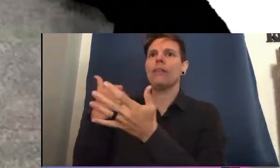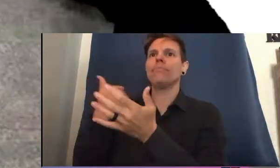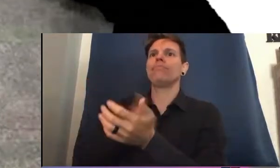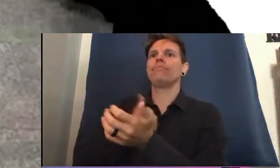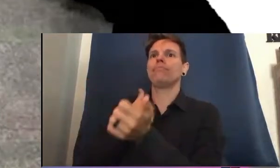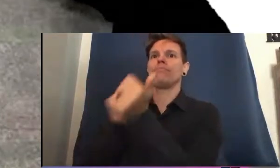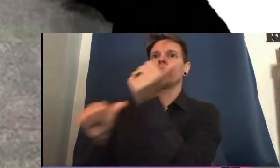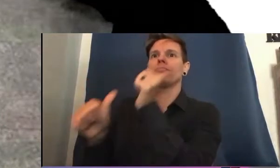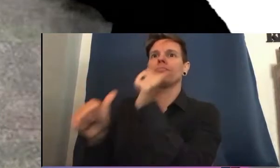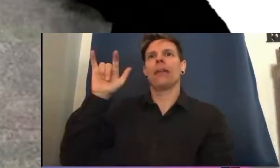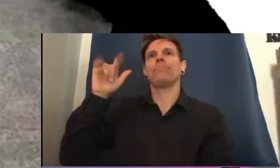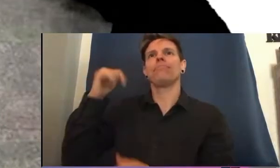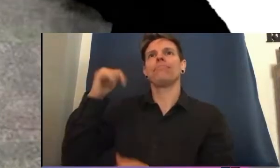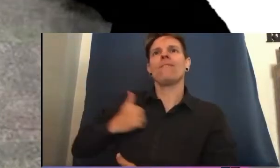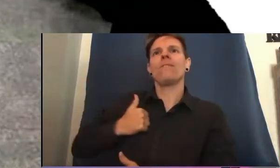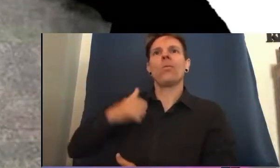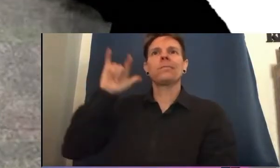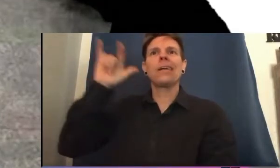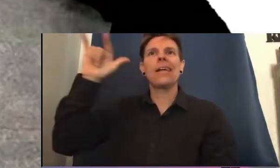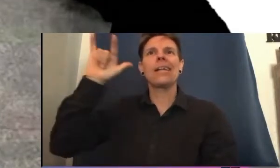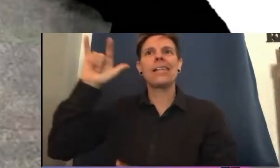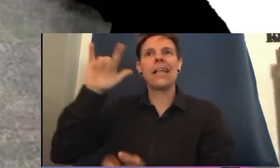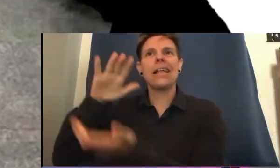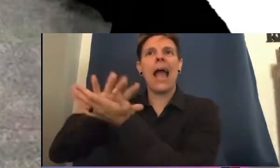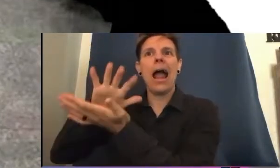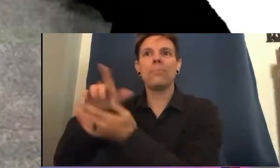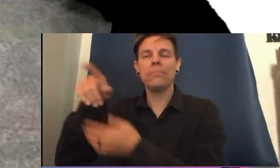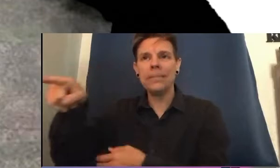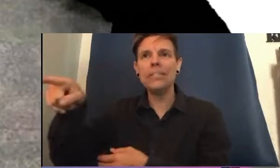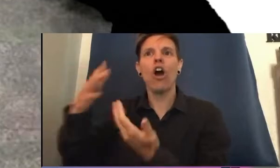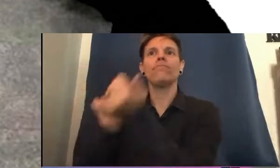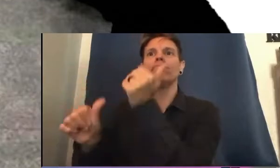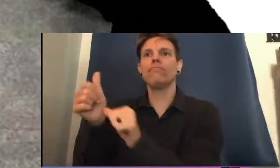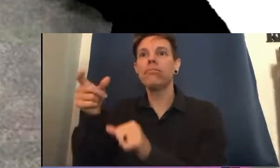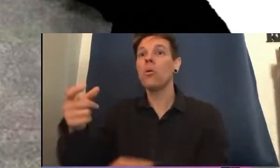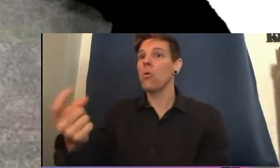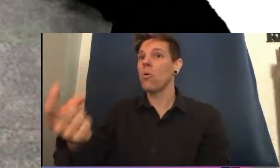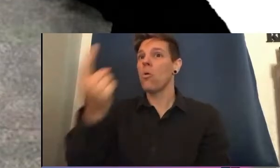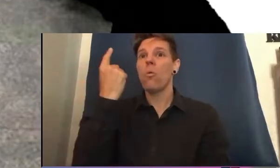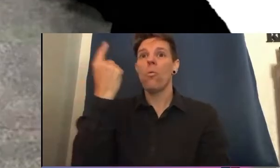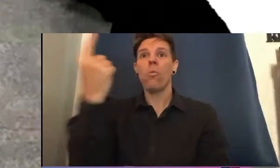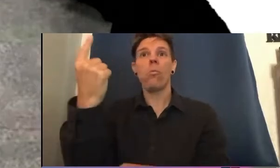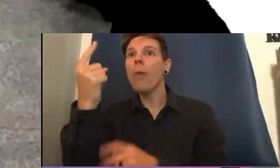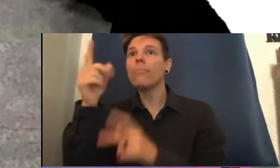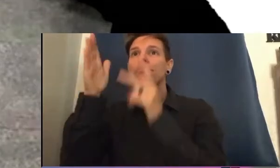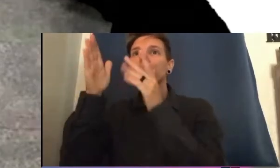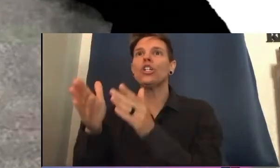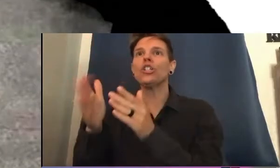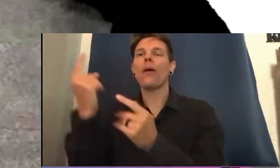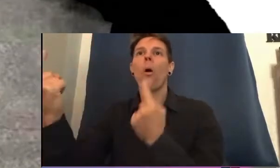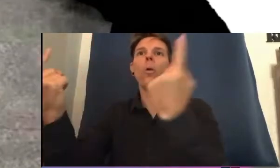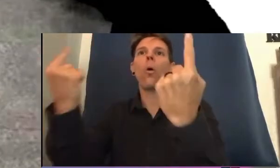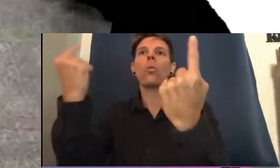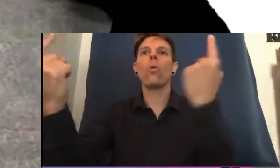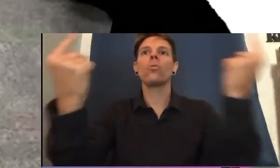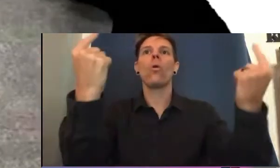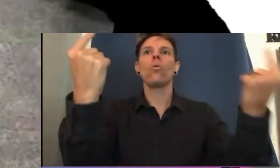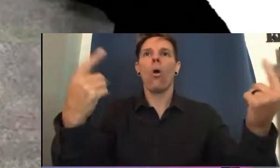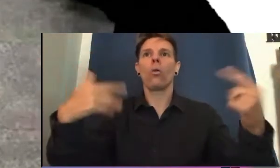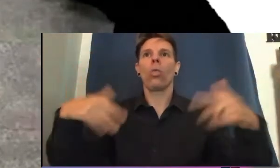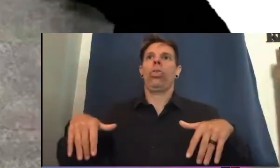isolated, 1 person per room with no interactions. Is there something that shows whether there was just a general